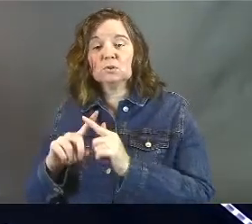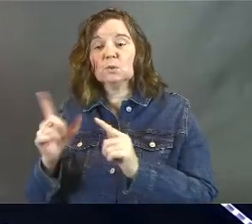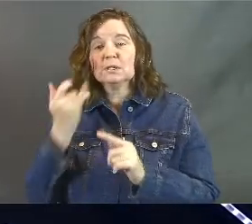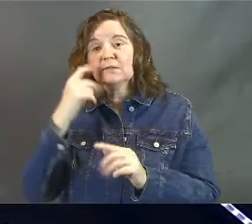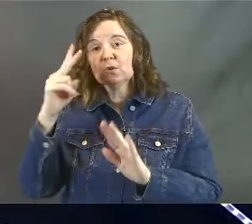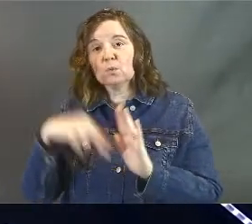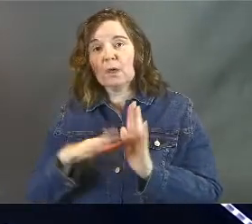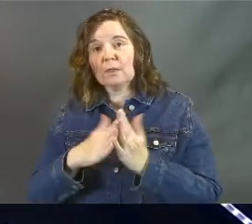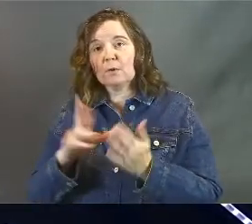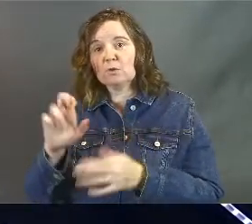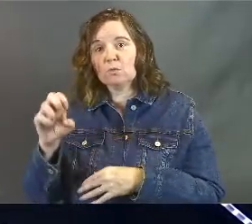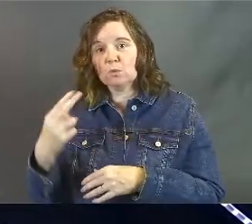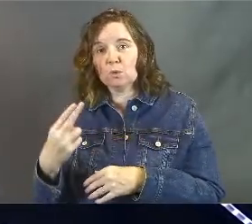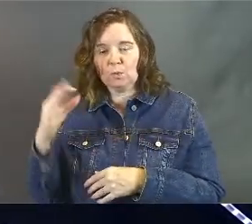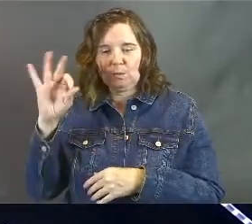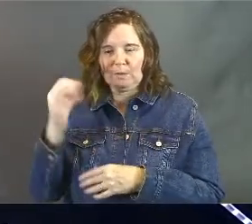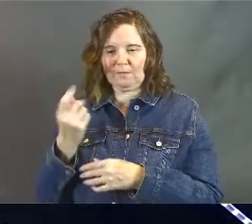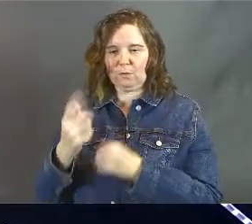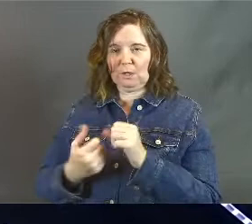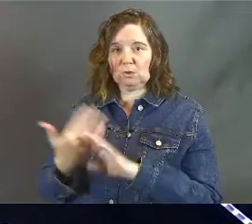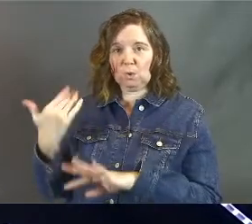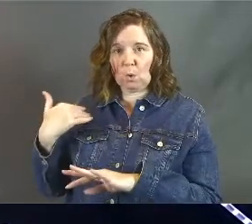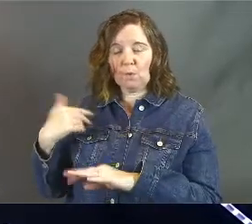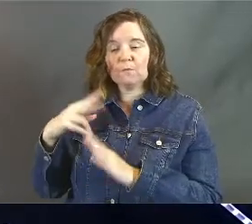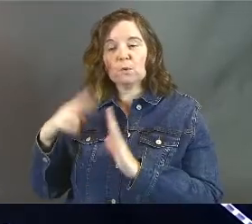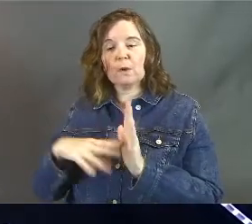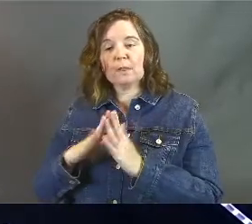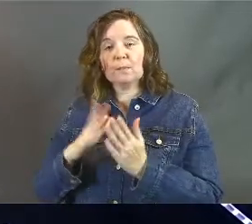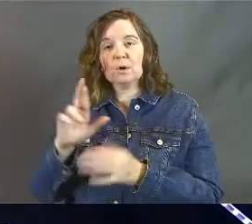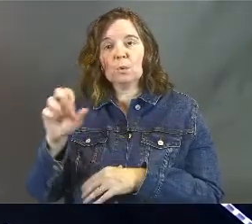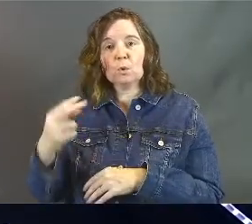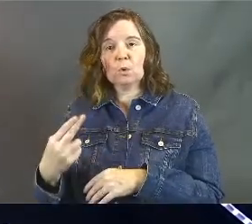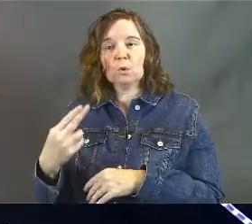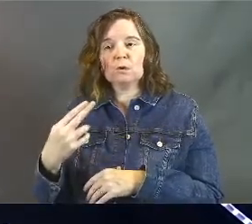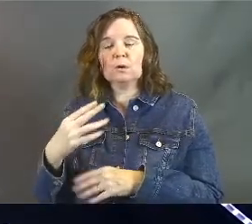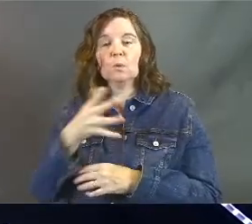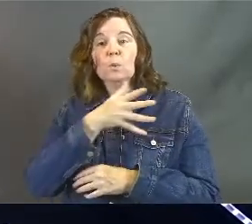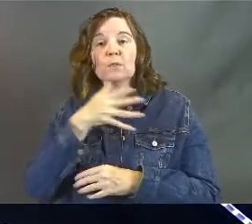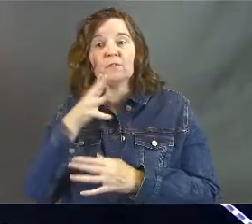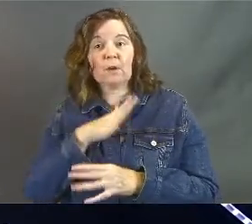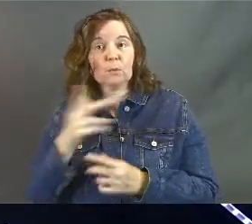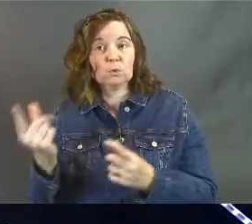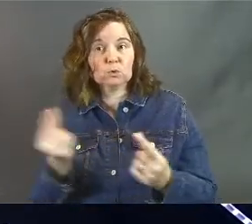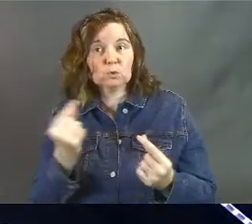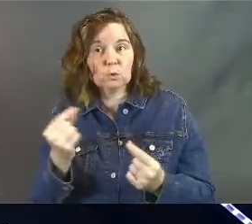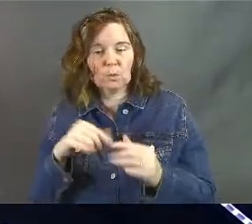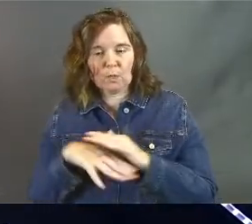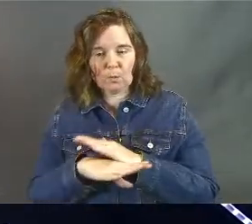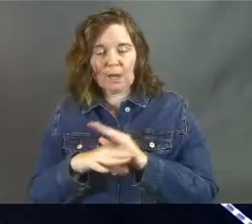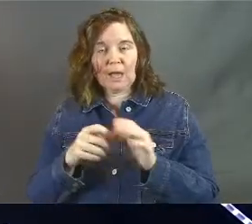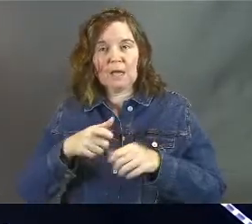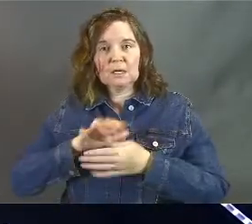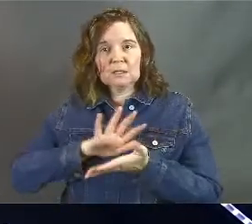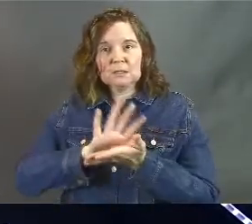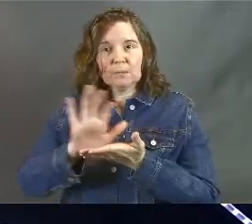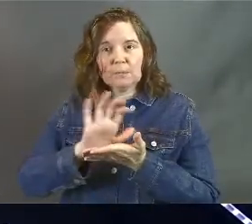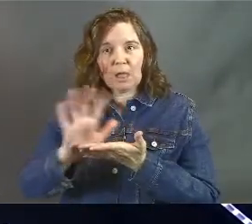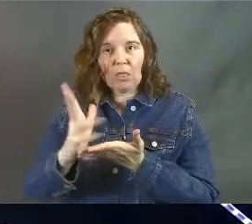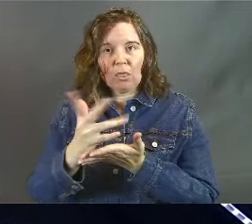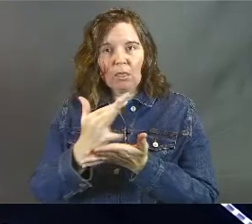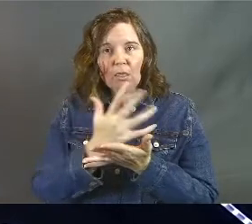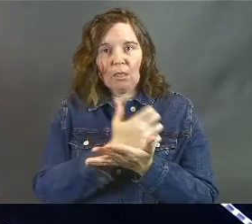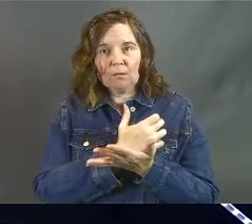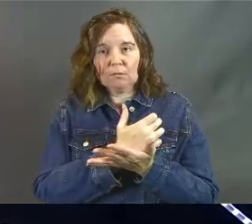point, if you've ever read the book of Ruth, and we preached on this a few years ago, you ever read the book of Ruth, what the farmers were supposed to do when they went and they went to plow their field and they